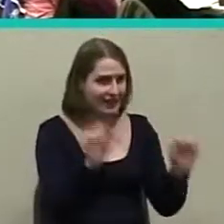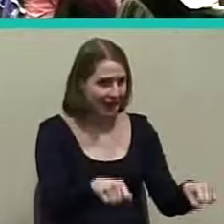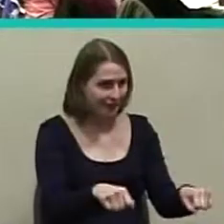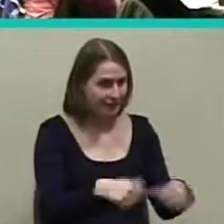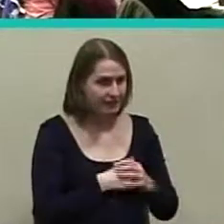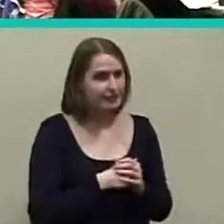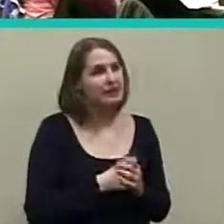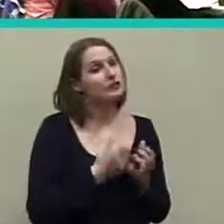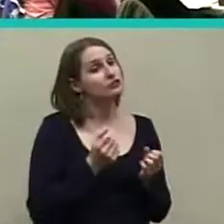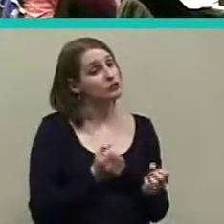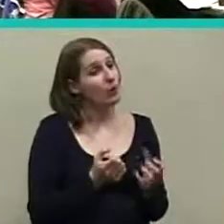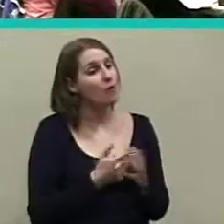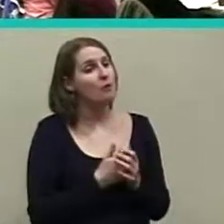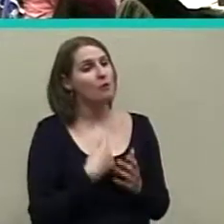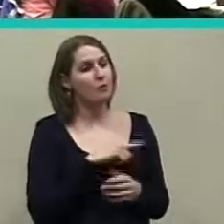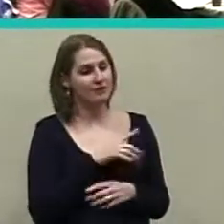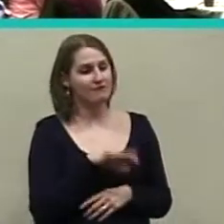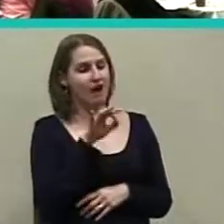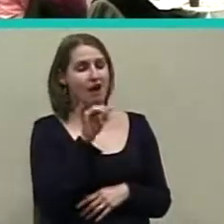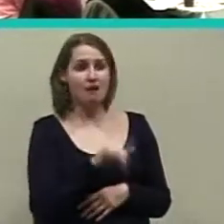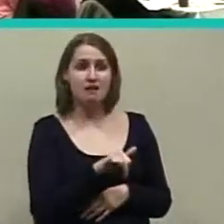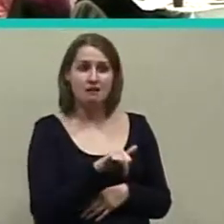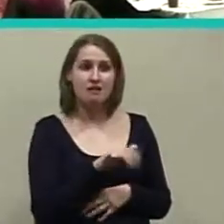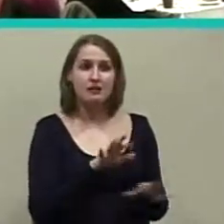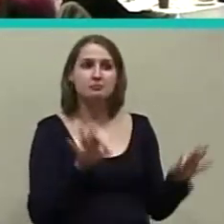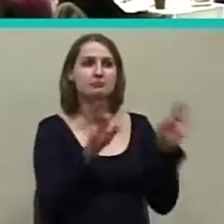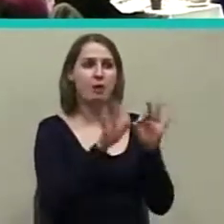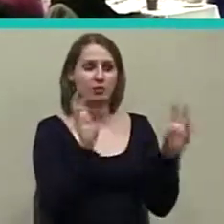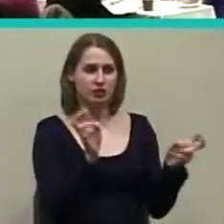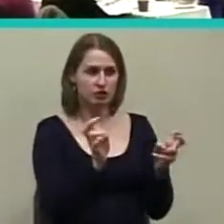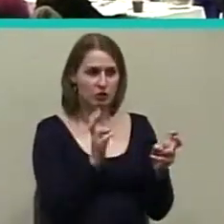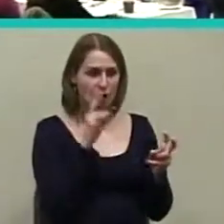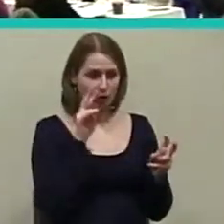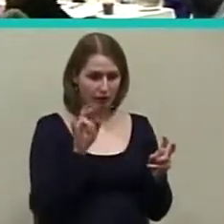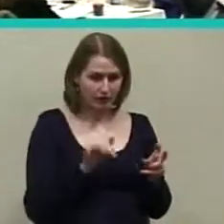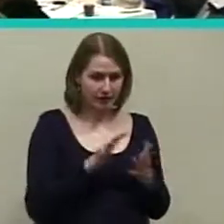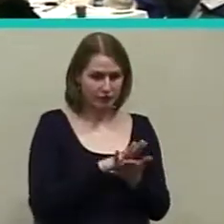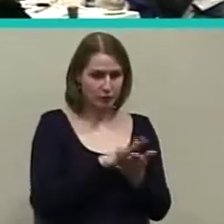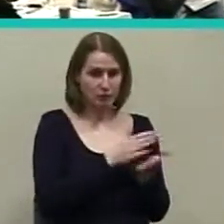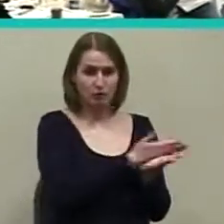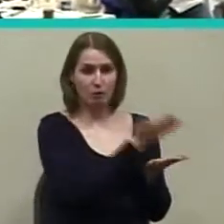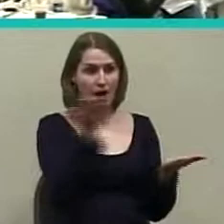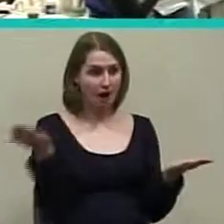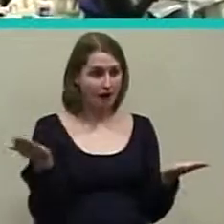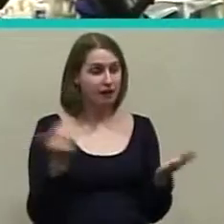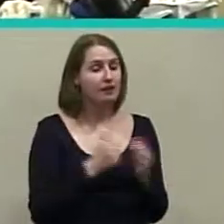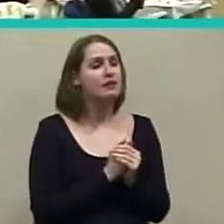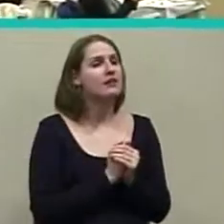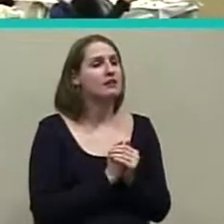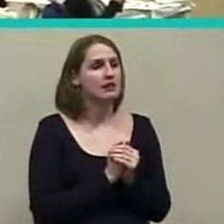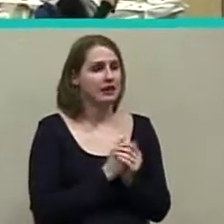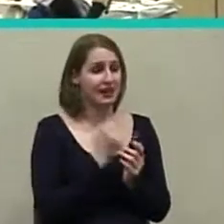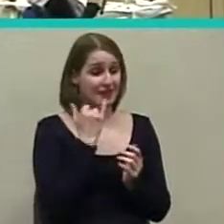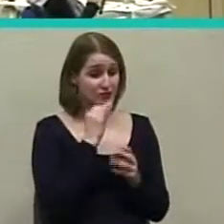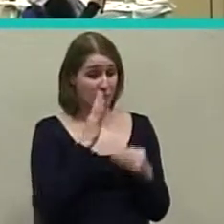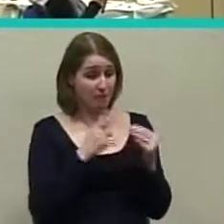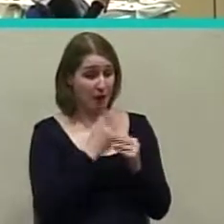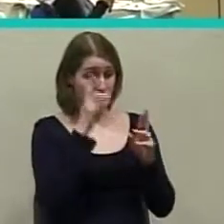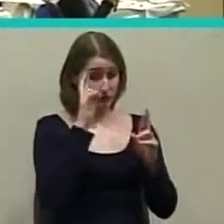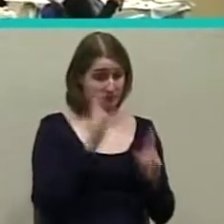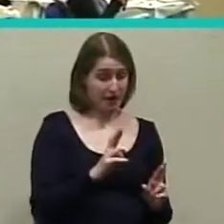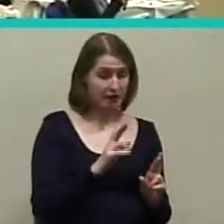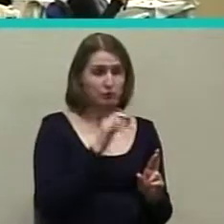we're finding is this is one of the really critical issues as schools begin to look at this from a school-wide standpoint, especially around issues of respect